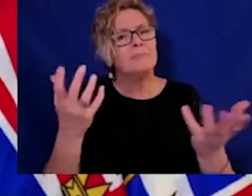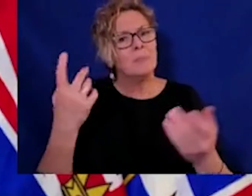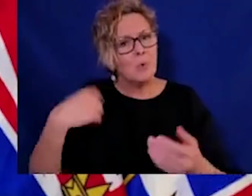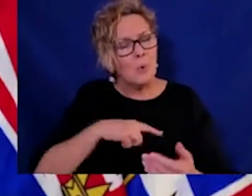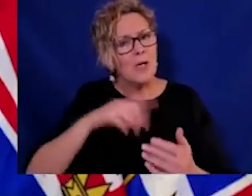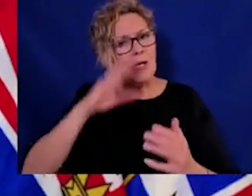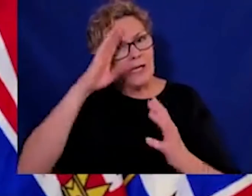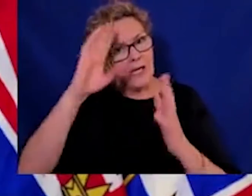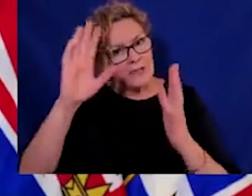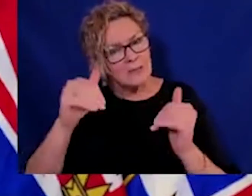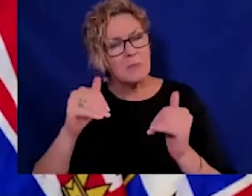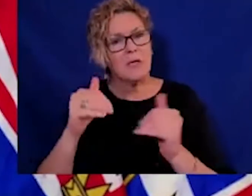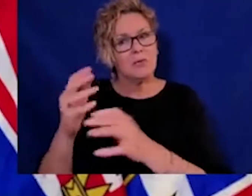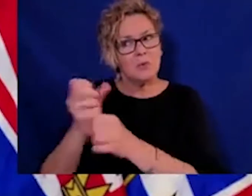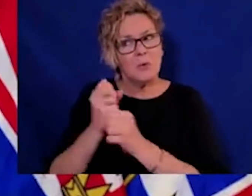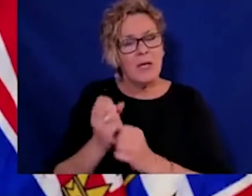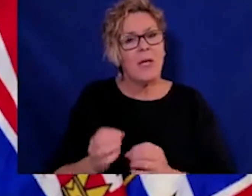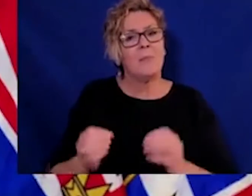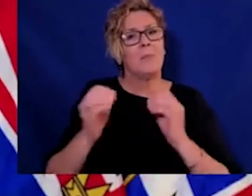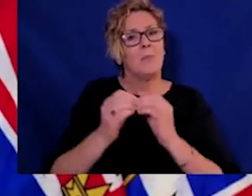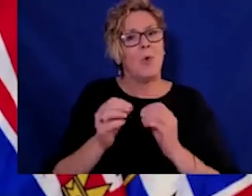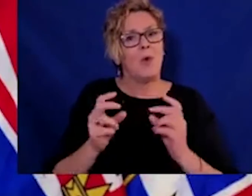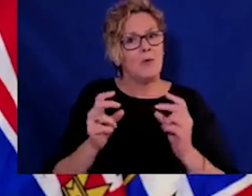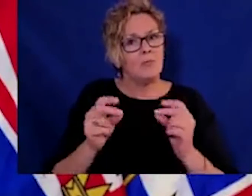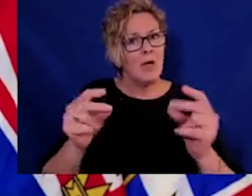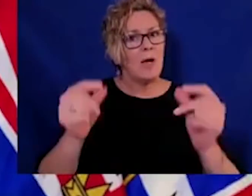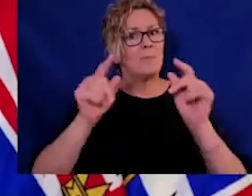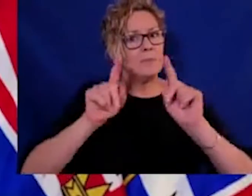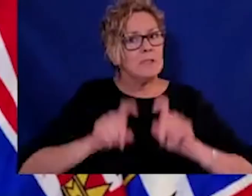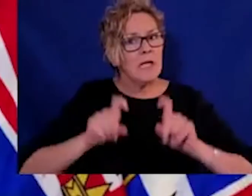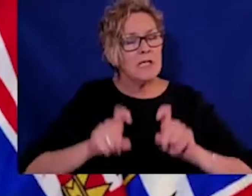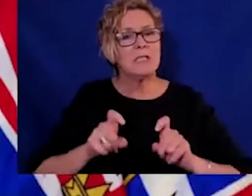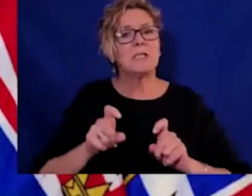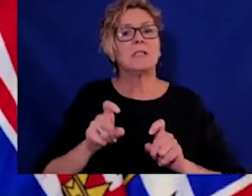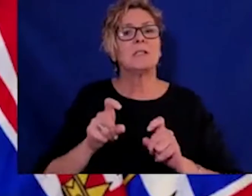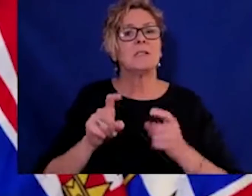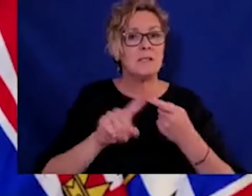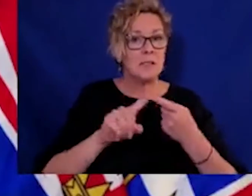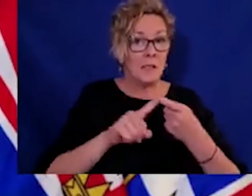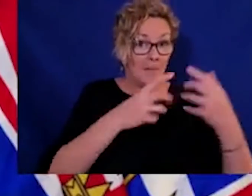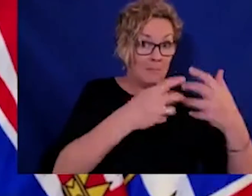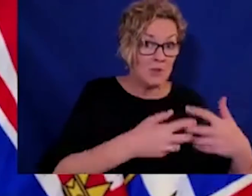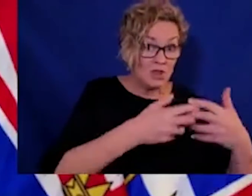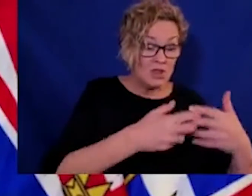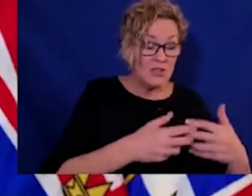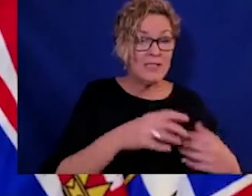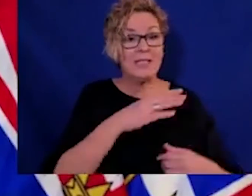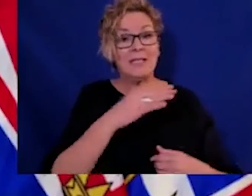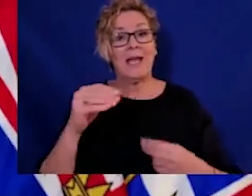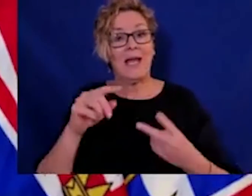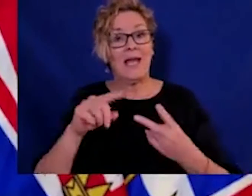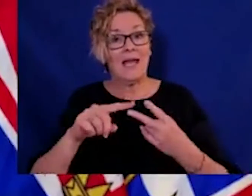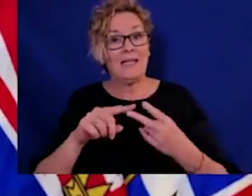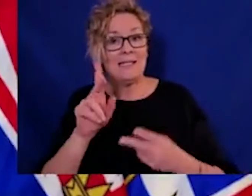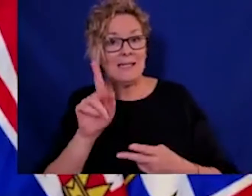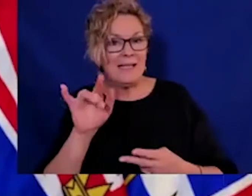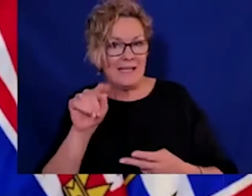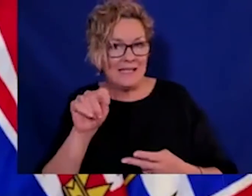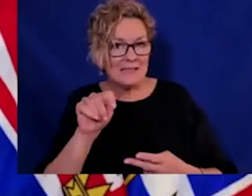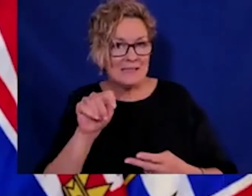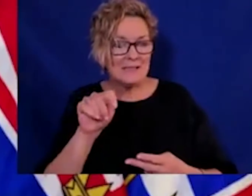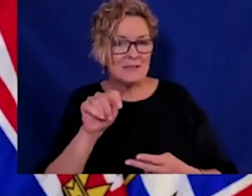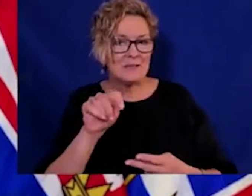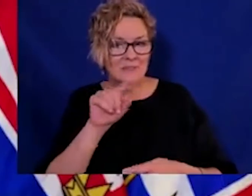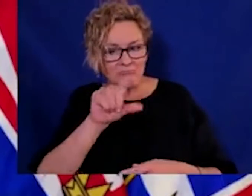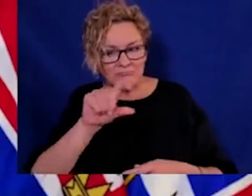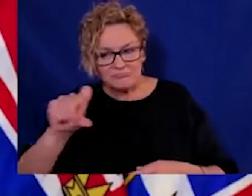arrive, both the machines and the test kits, in the coming months, and we will be looking at how to best deploy them